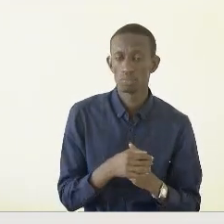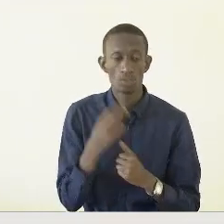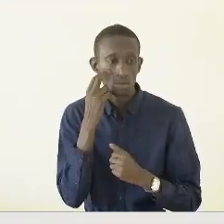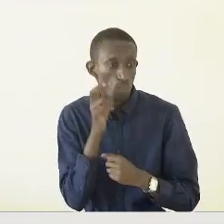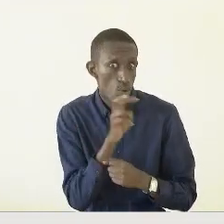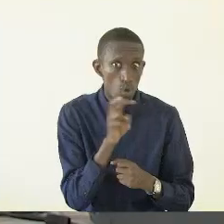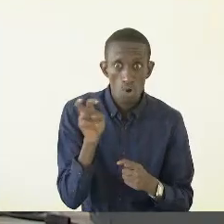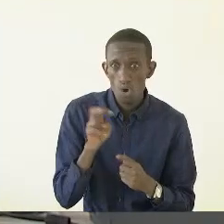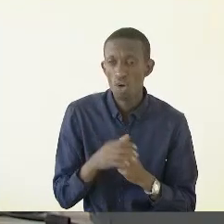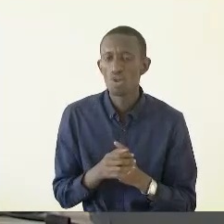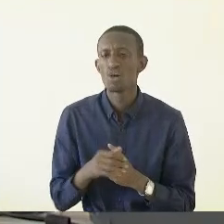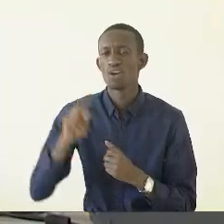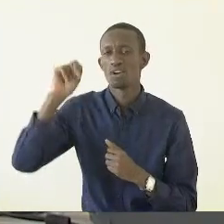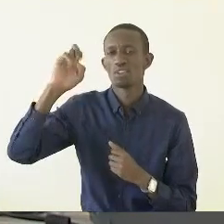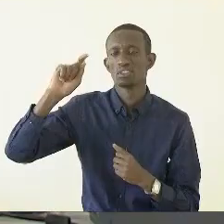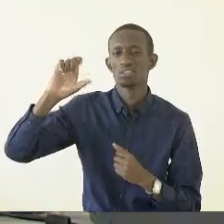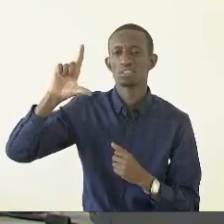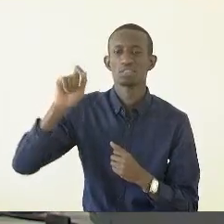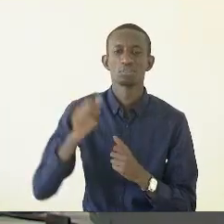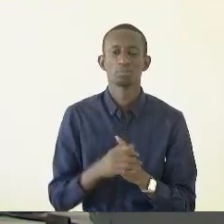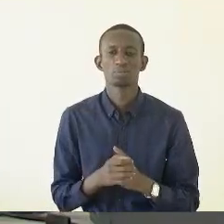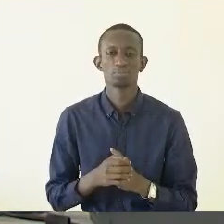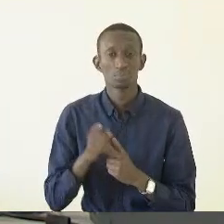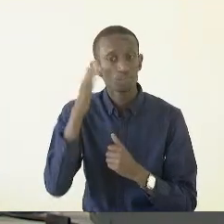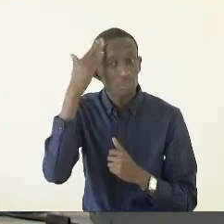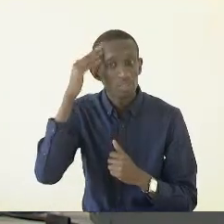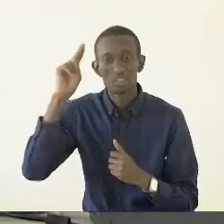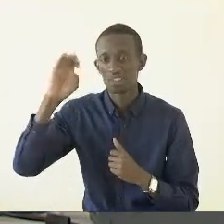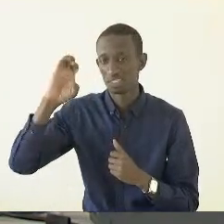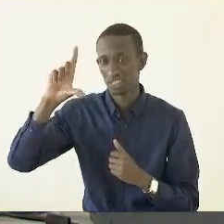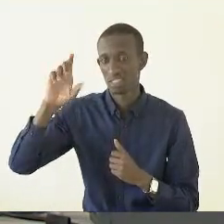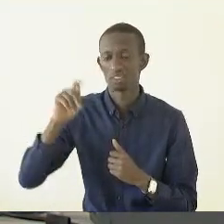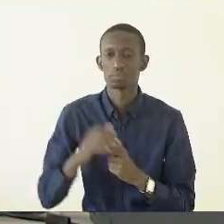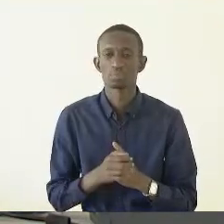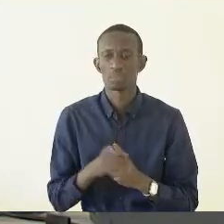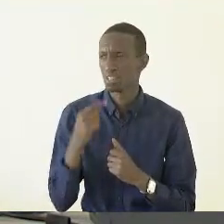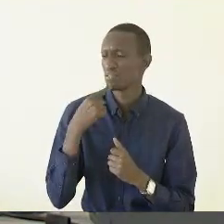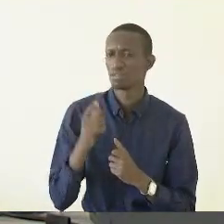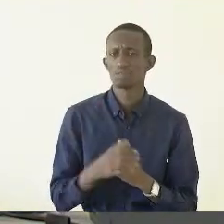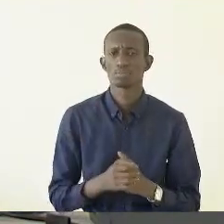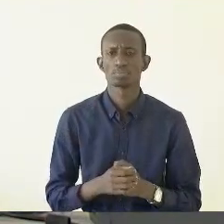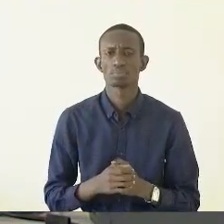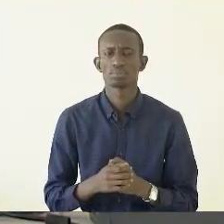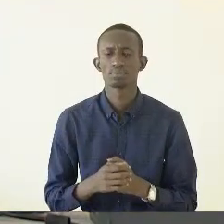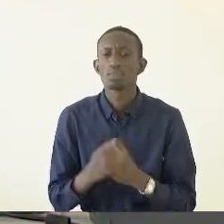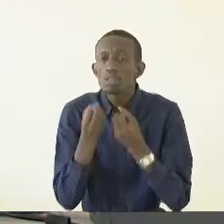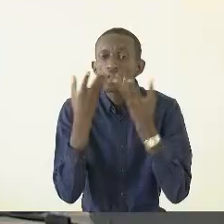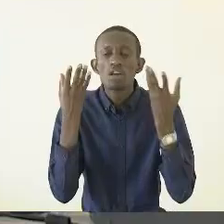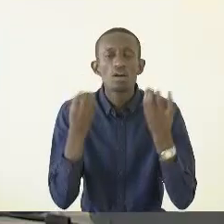looking for nectar. And do you know nectar? Here we can say